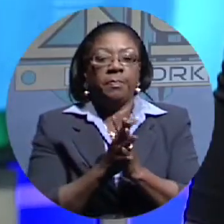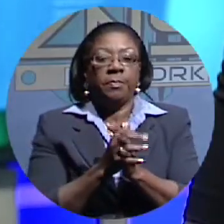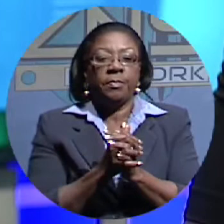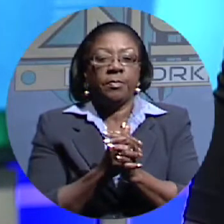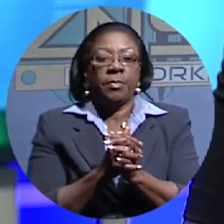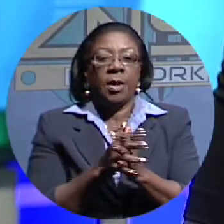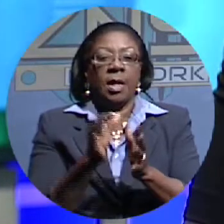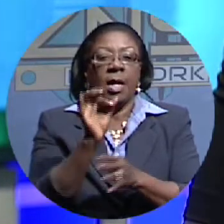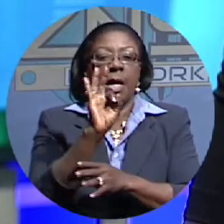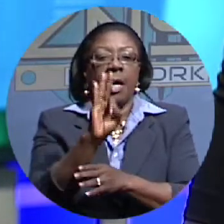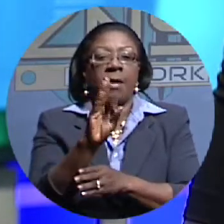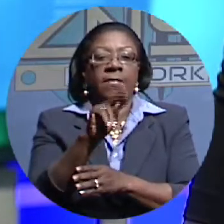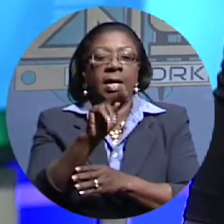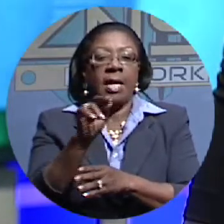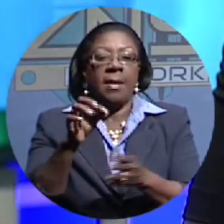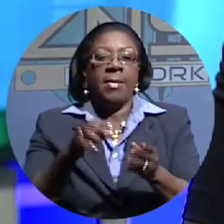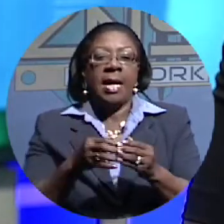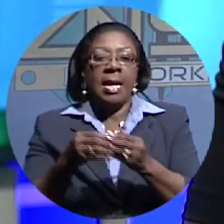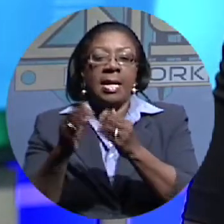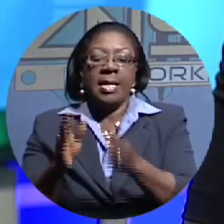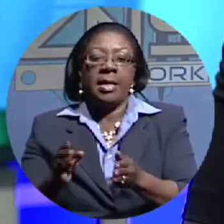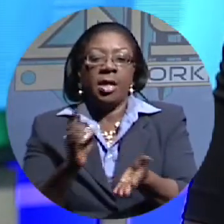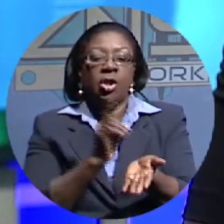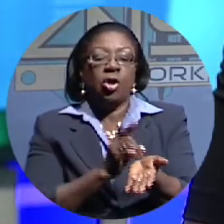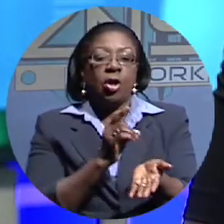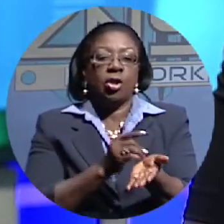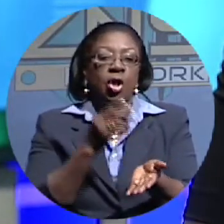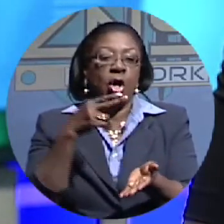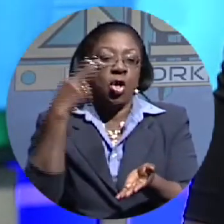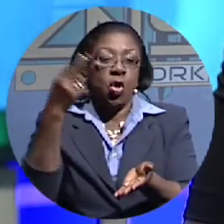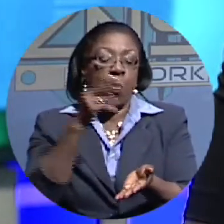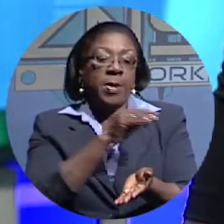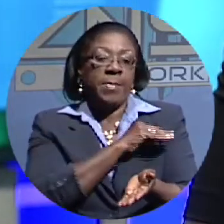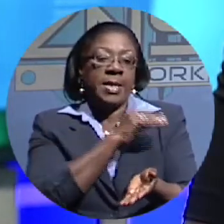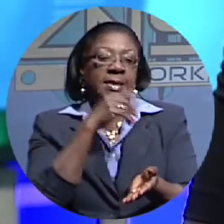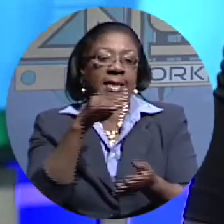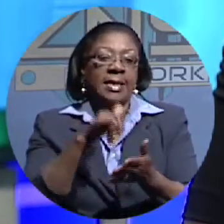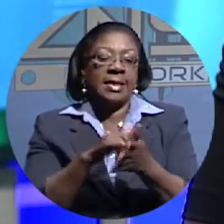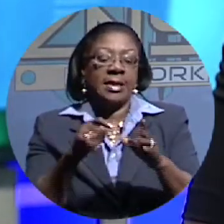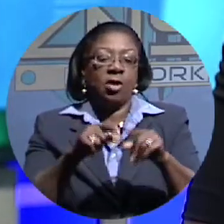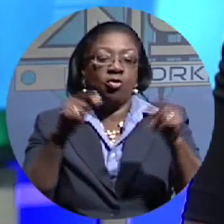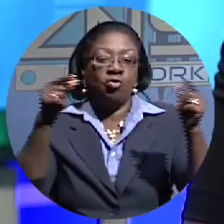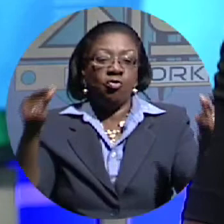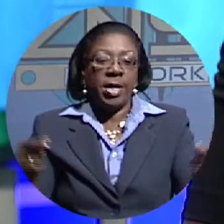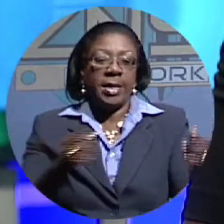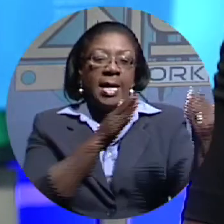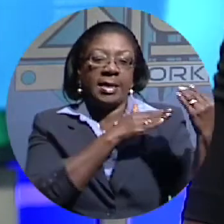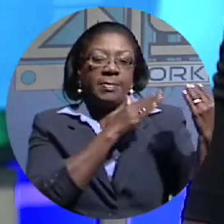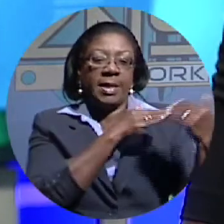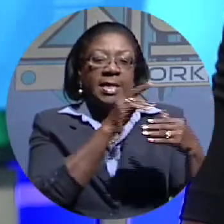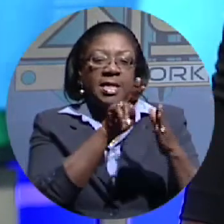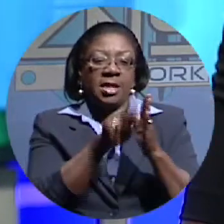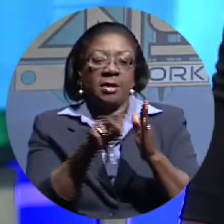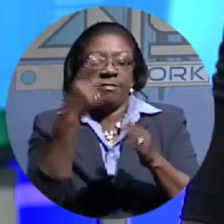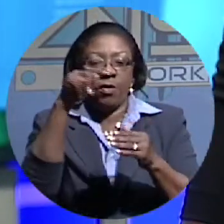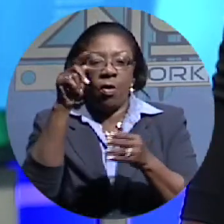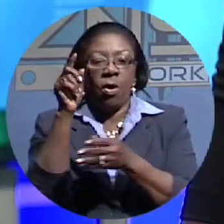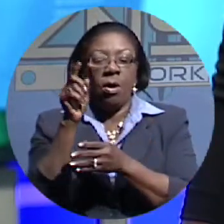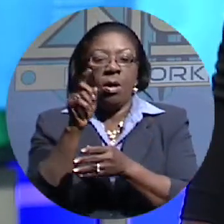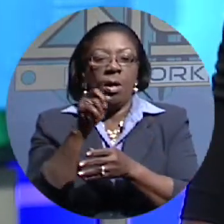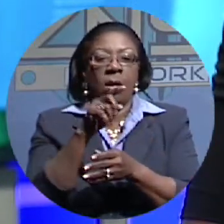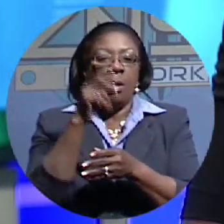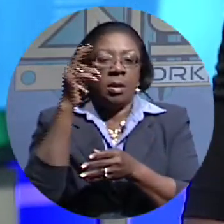Well, Free National Movement leader Dr. Hubert Minnis says he has great expectations for Mr. Bostwick, who has a passion for